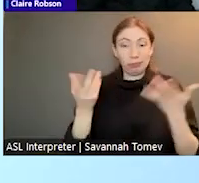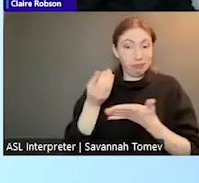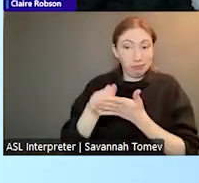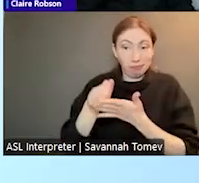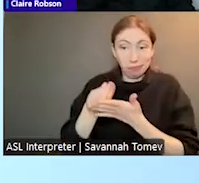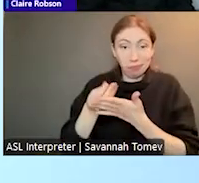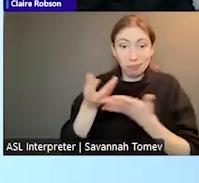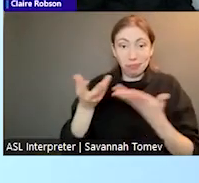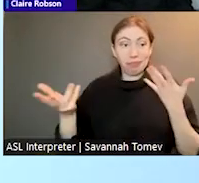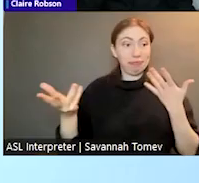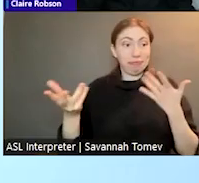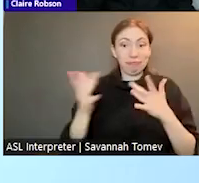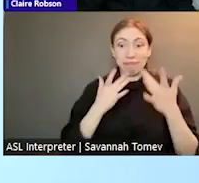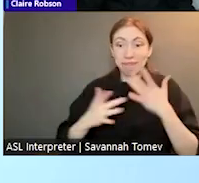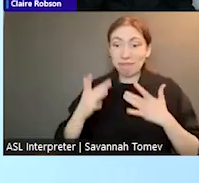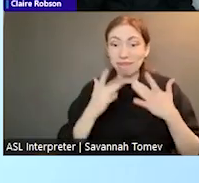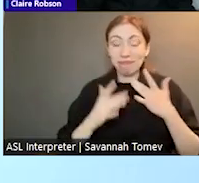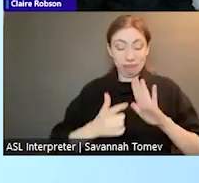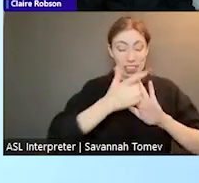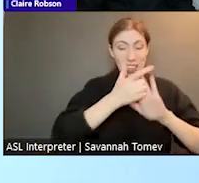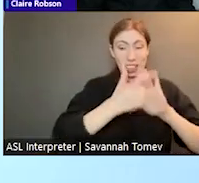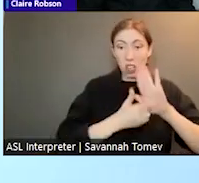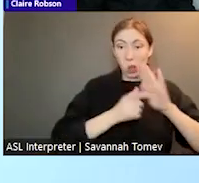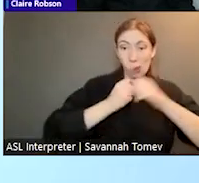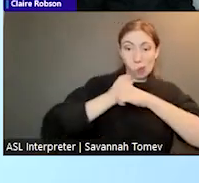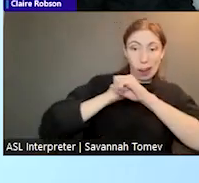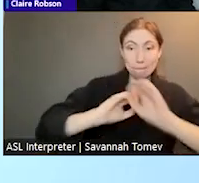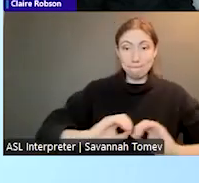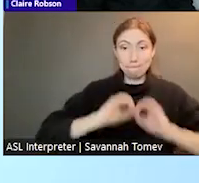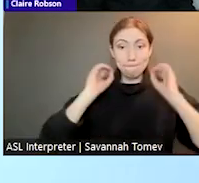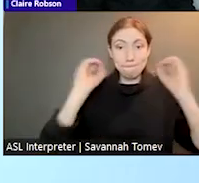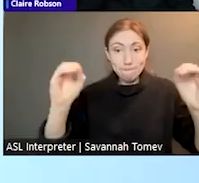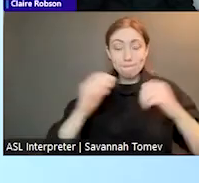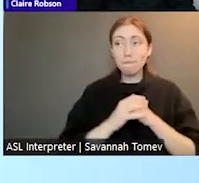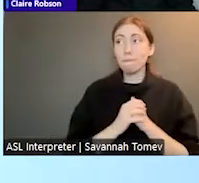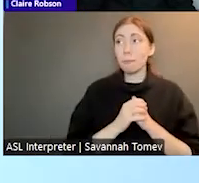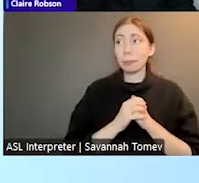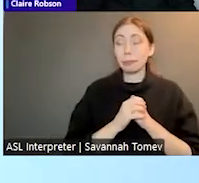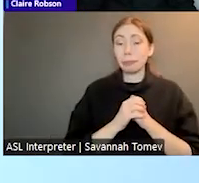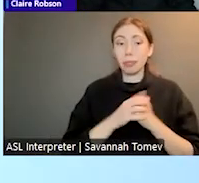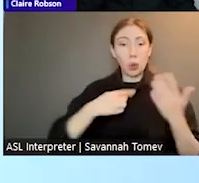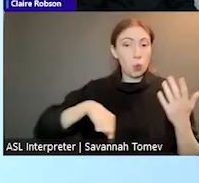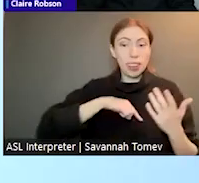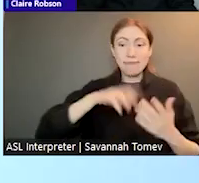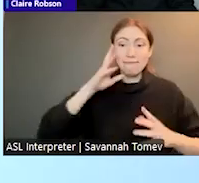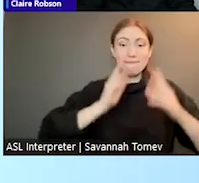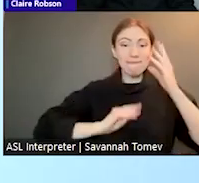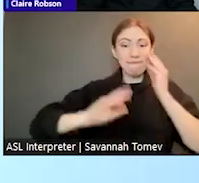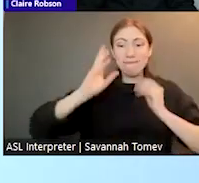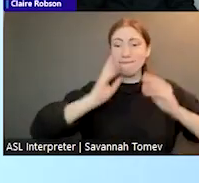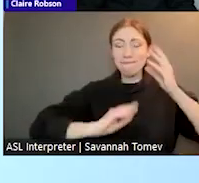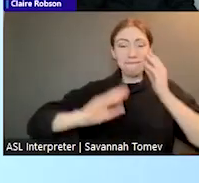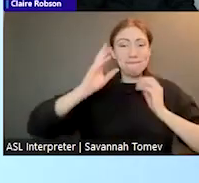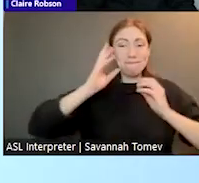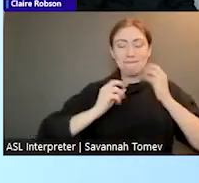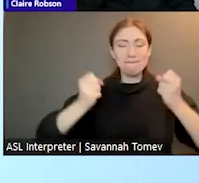have legal protections under the law, and we experienced constant slights and psychic